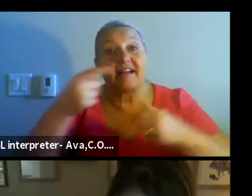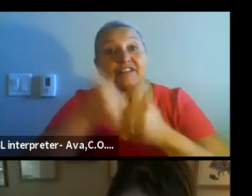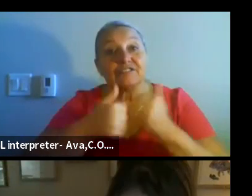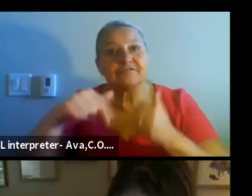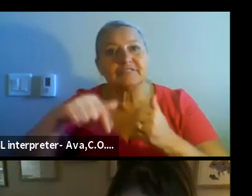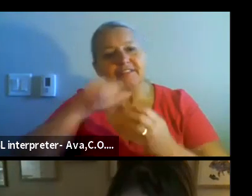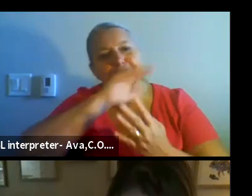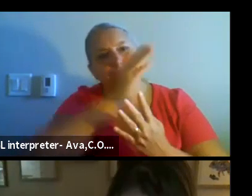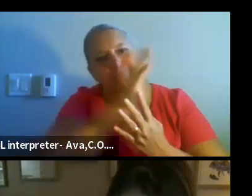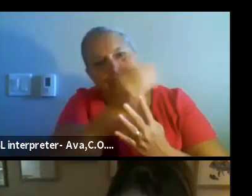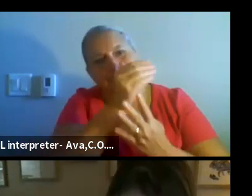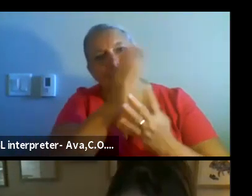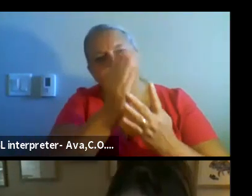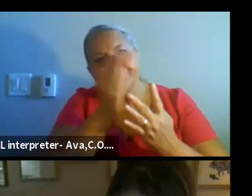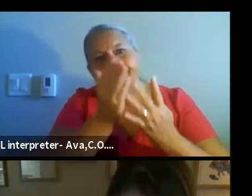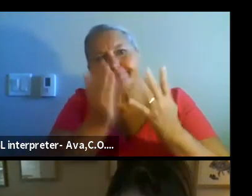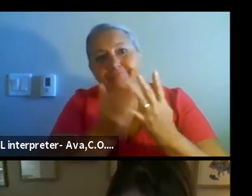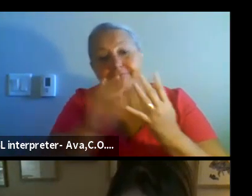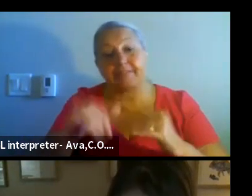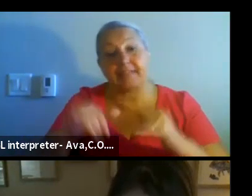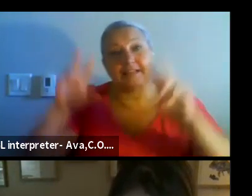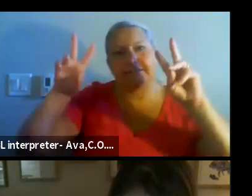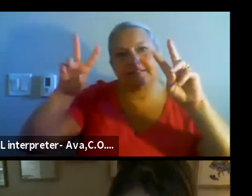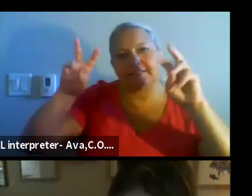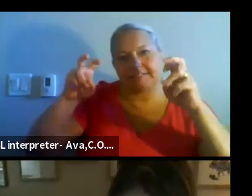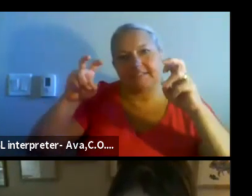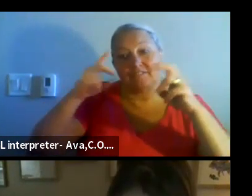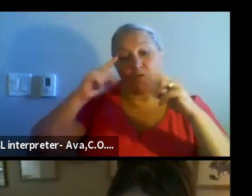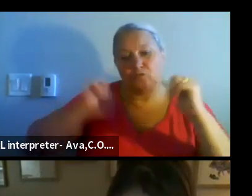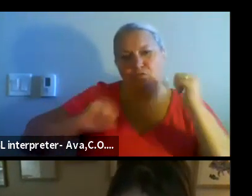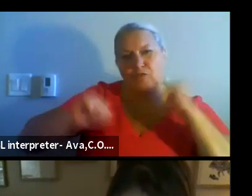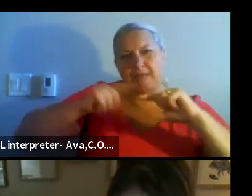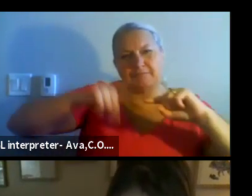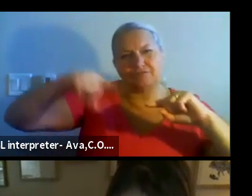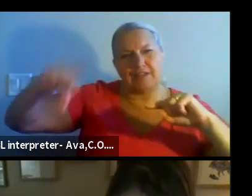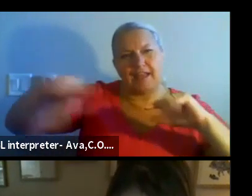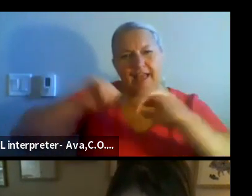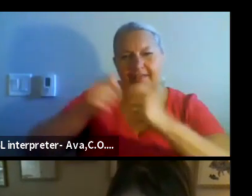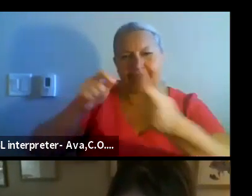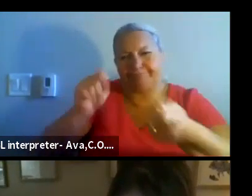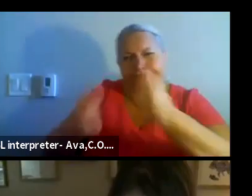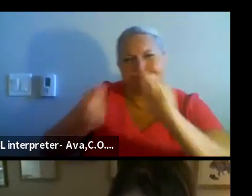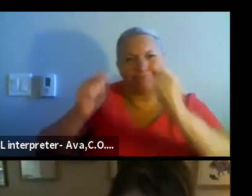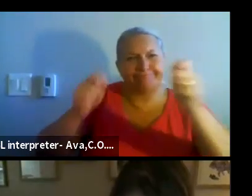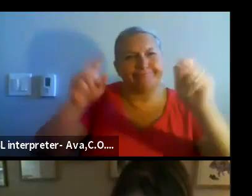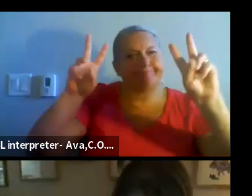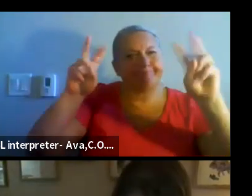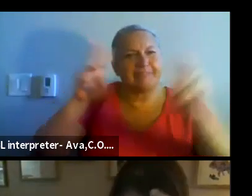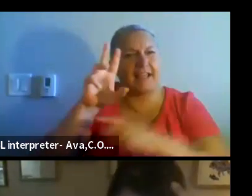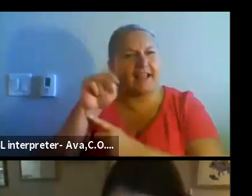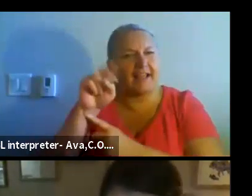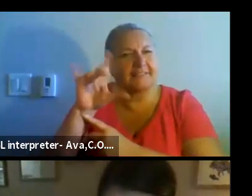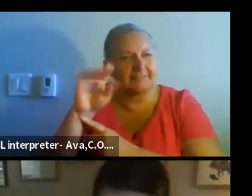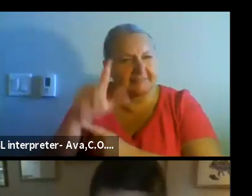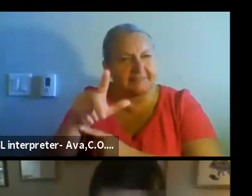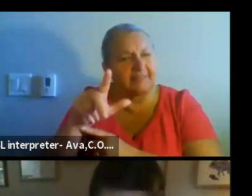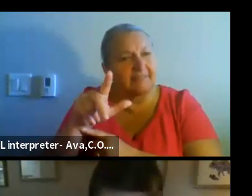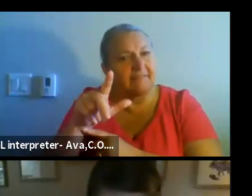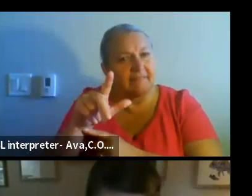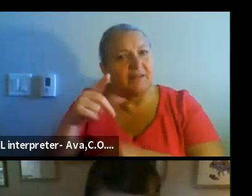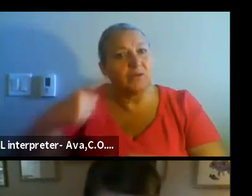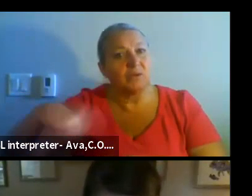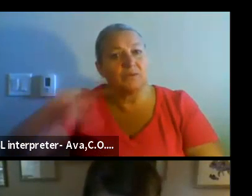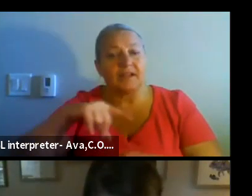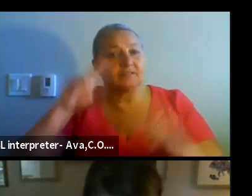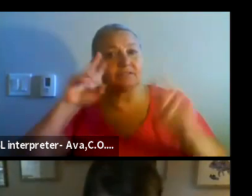the Unsettling Dramaturgy have been putting our minds together to collaboratively imagine a future within the